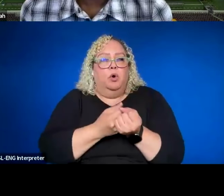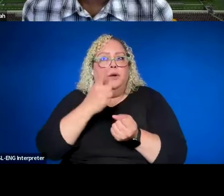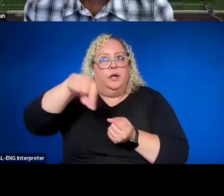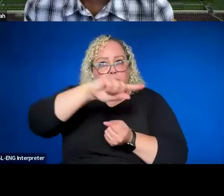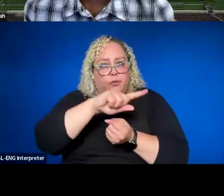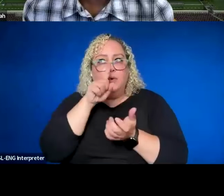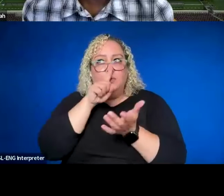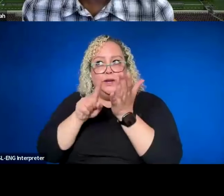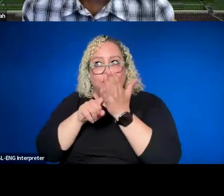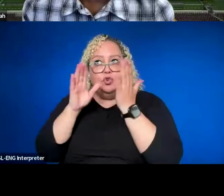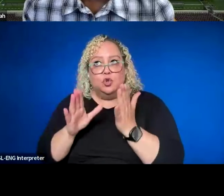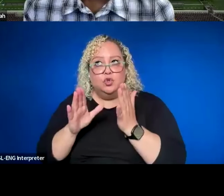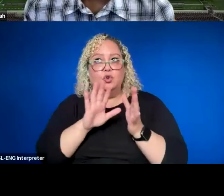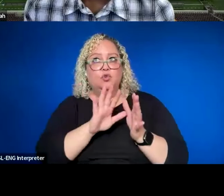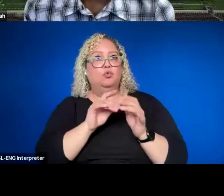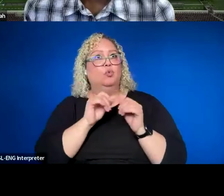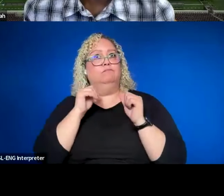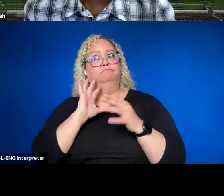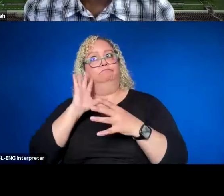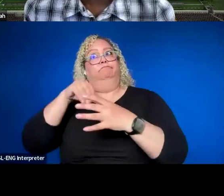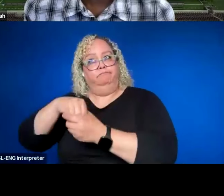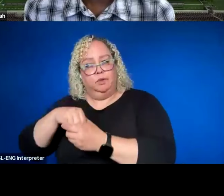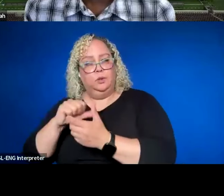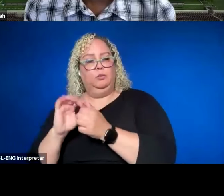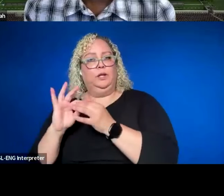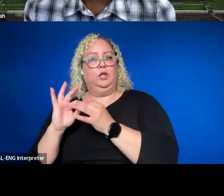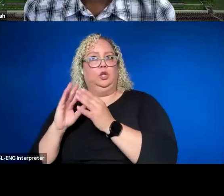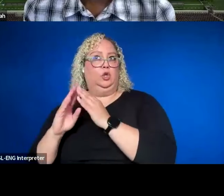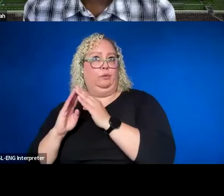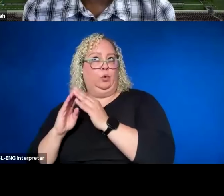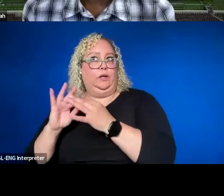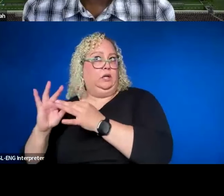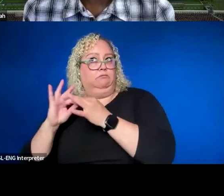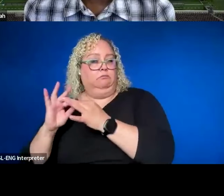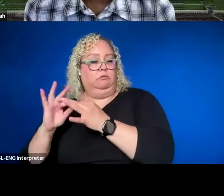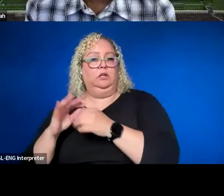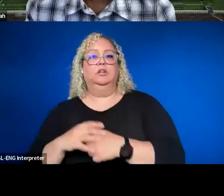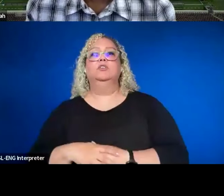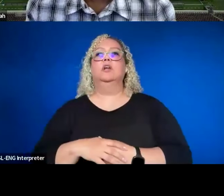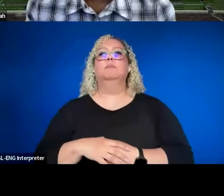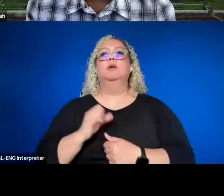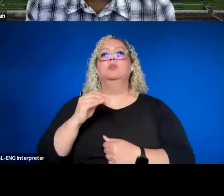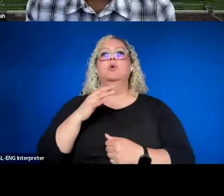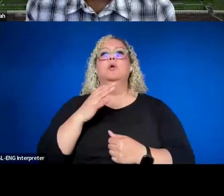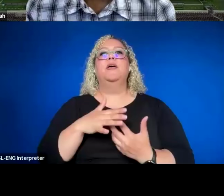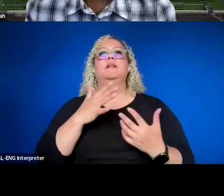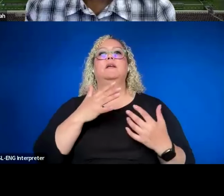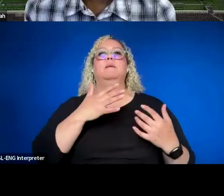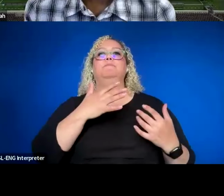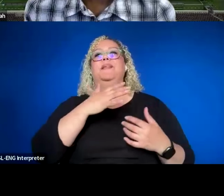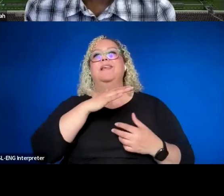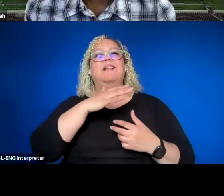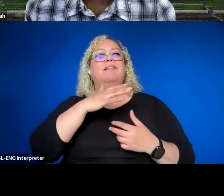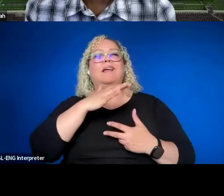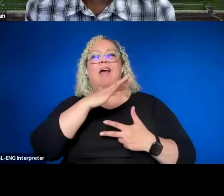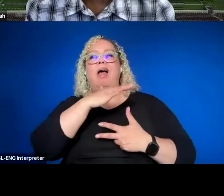to criticize, you know, helicopter research, it's created by an institutional environment that does